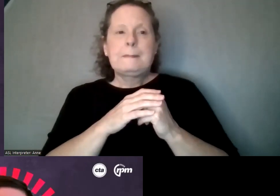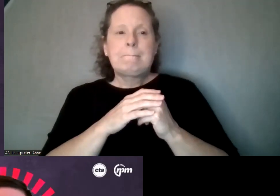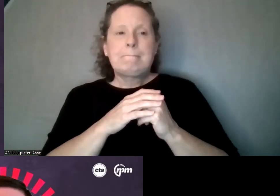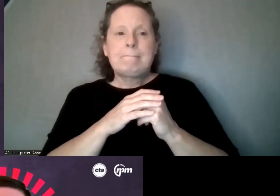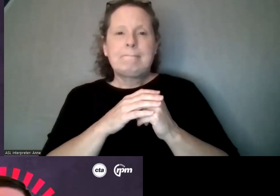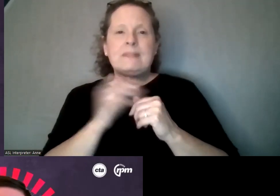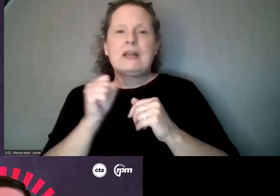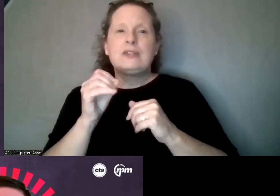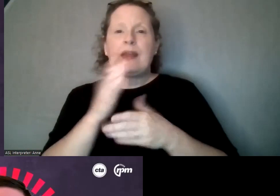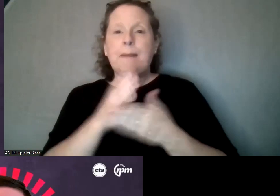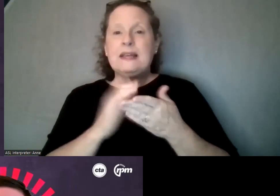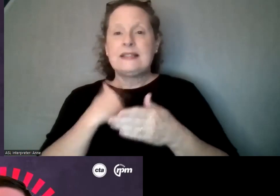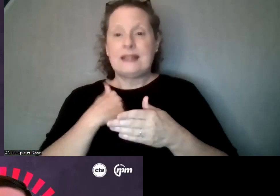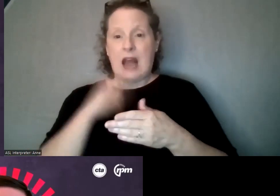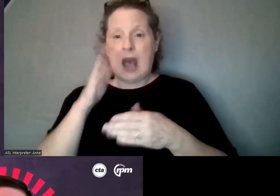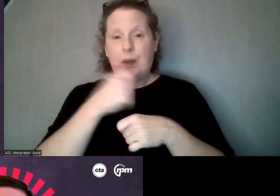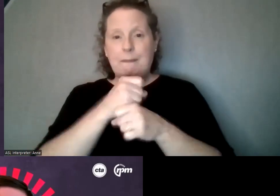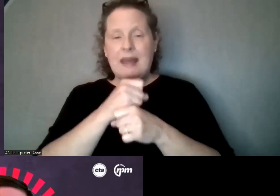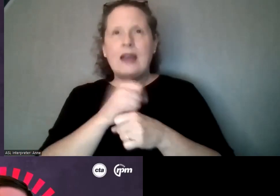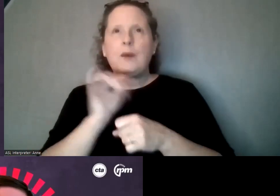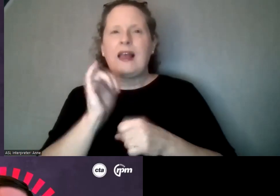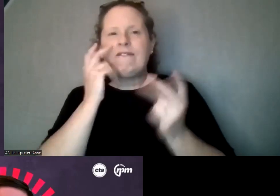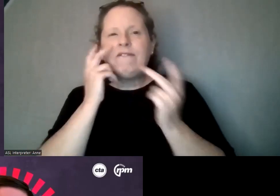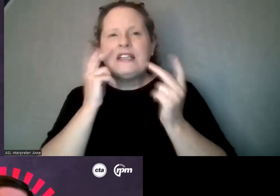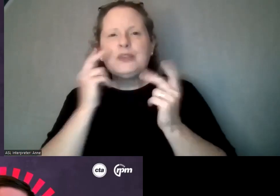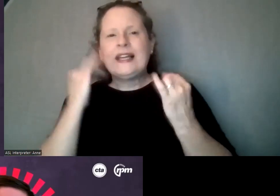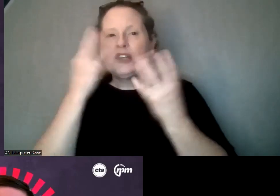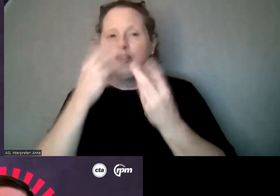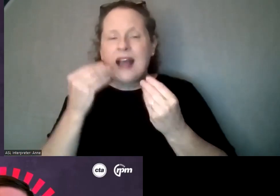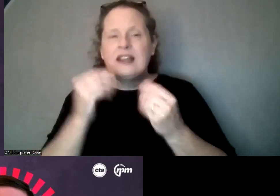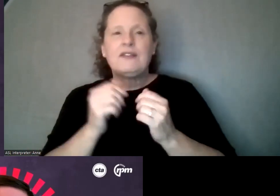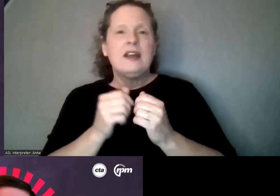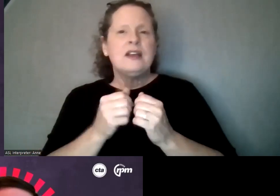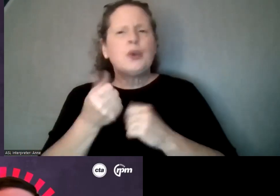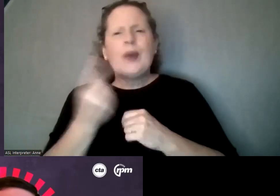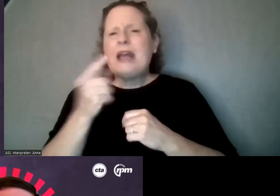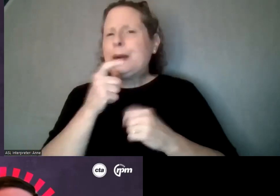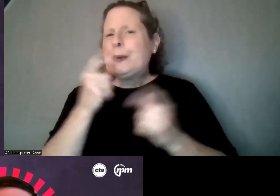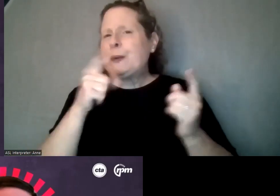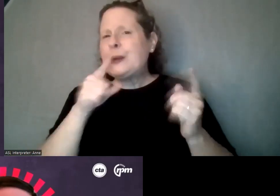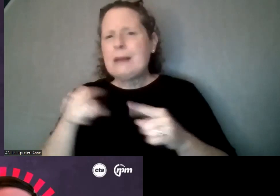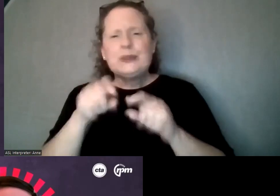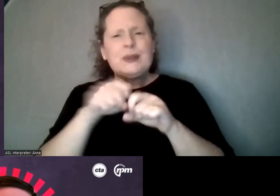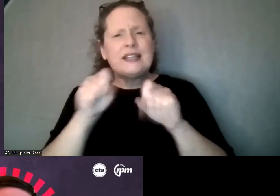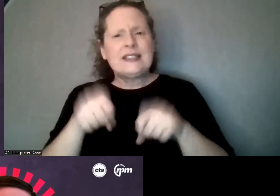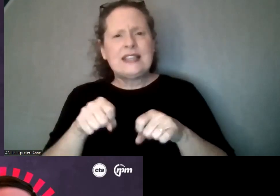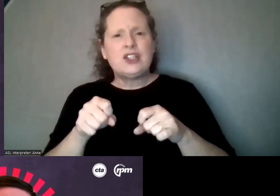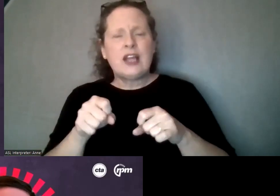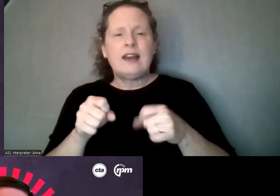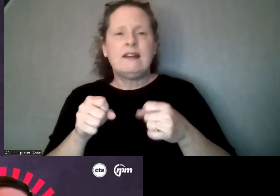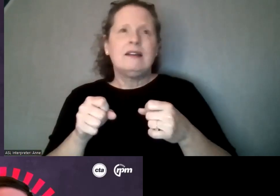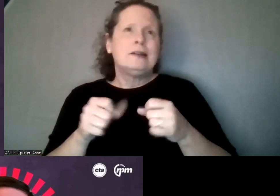the piece that I'm going to make is going to be like visually attractive with anybody who comes to the station, either like